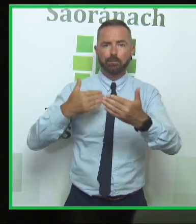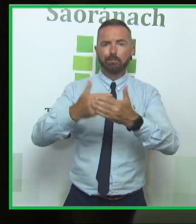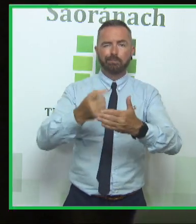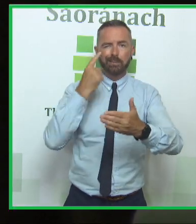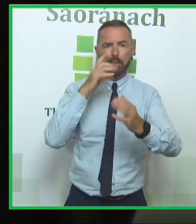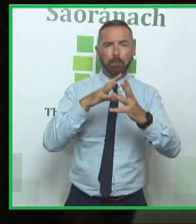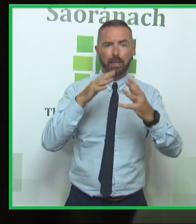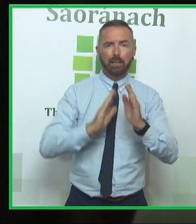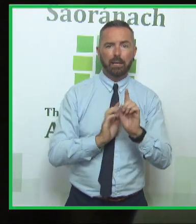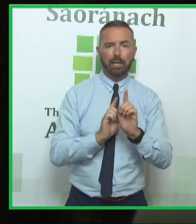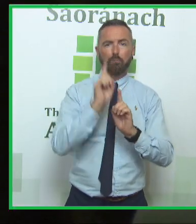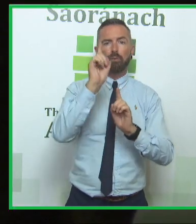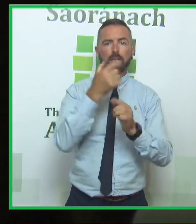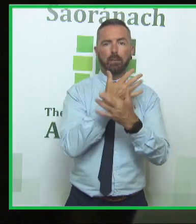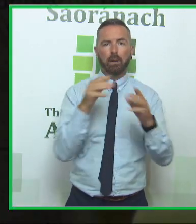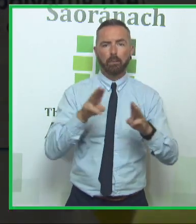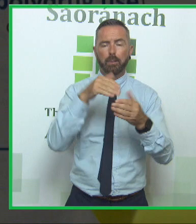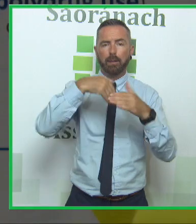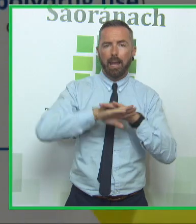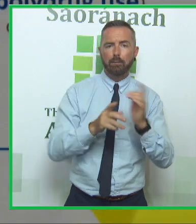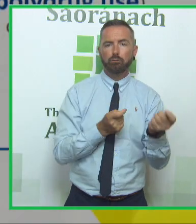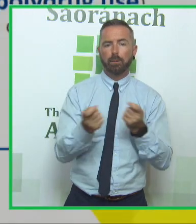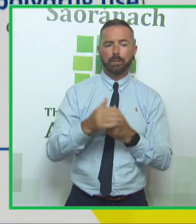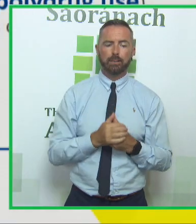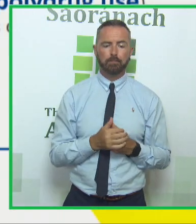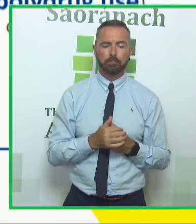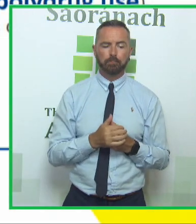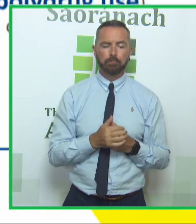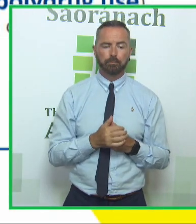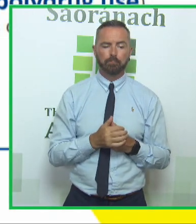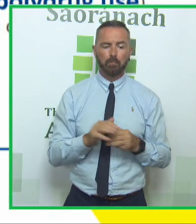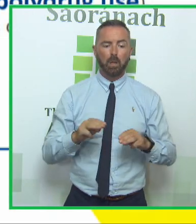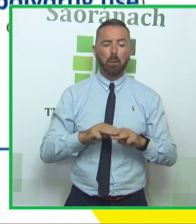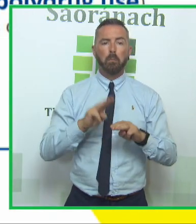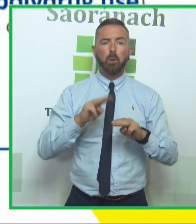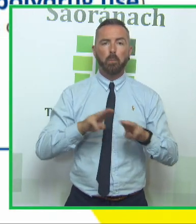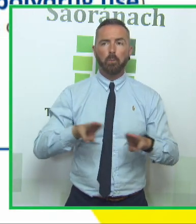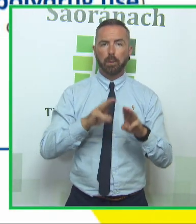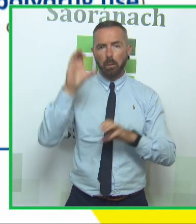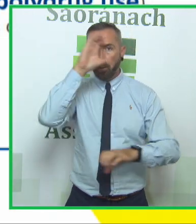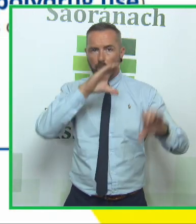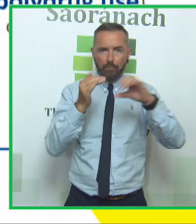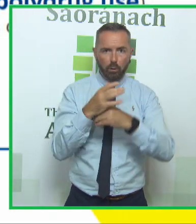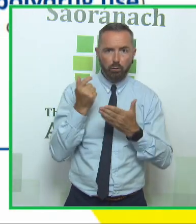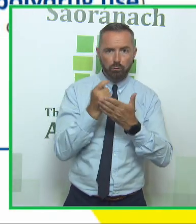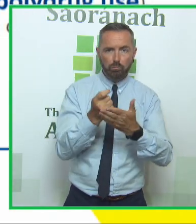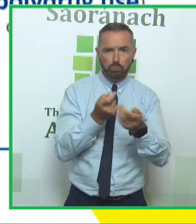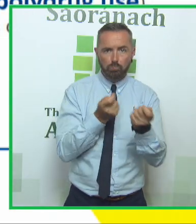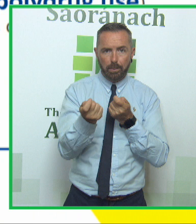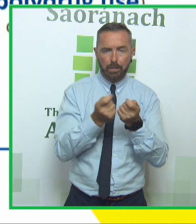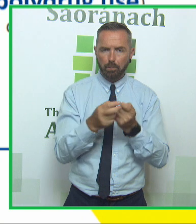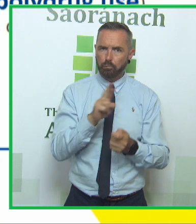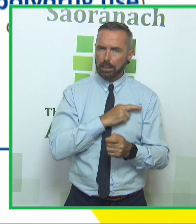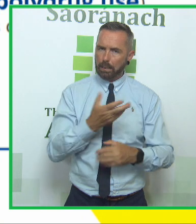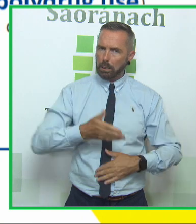increase in the number of cases entering treatment. The fact that more people are coming forward and they're seeking treatment, this is really encouraging.